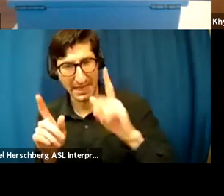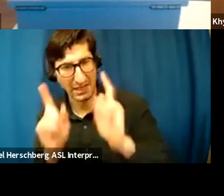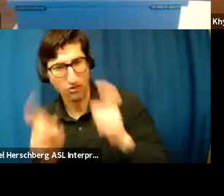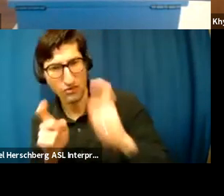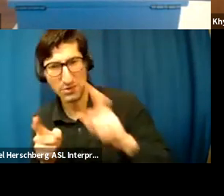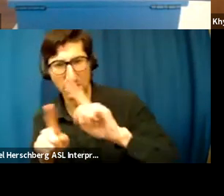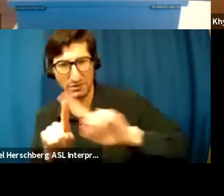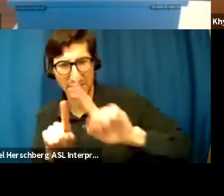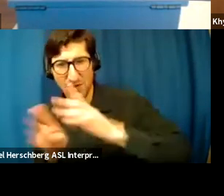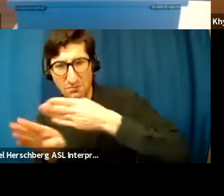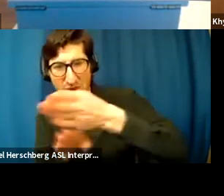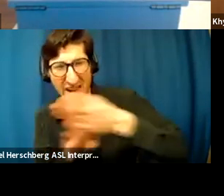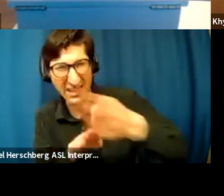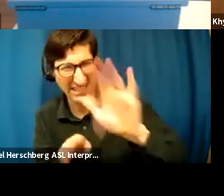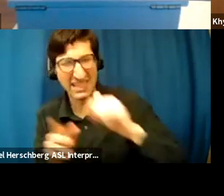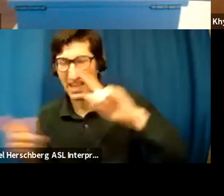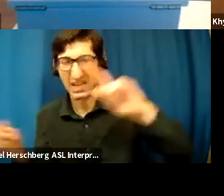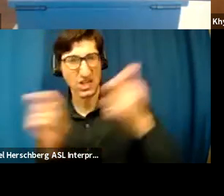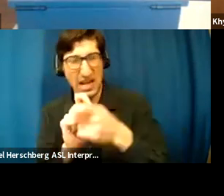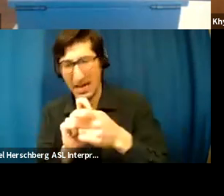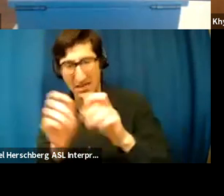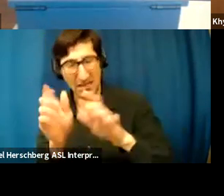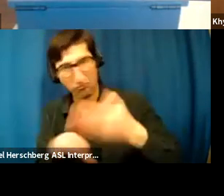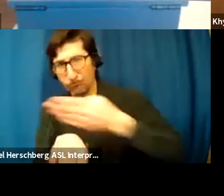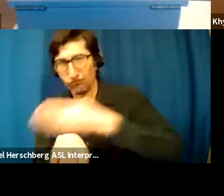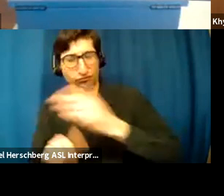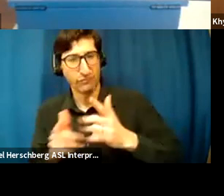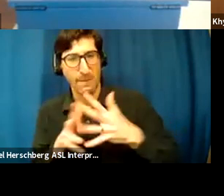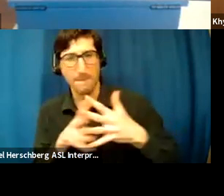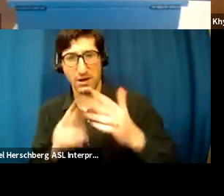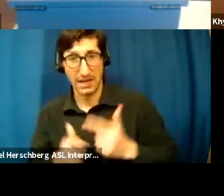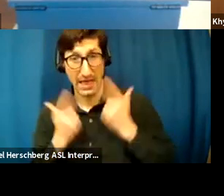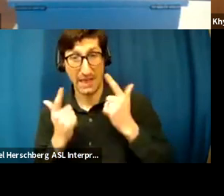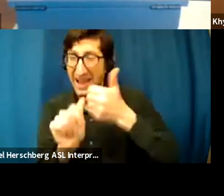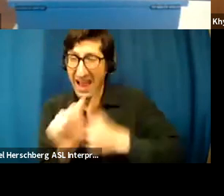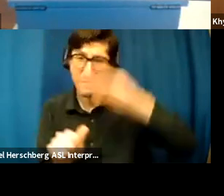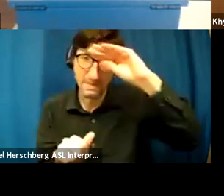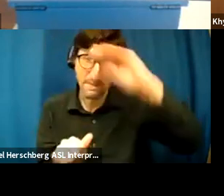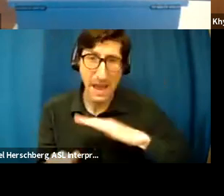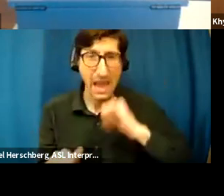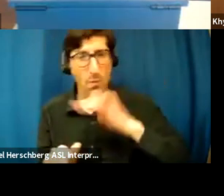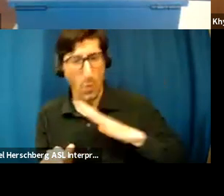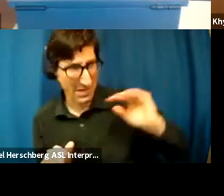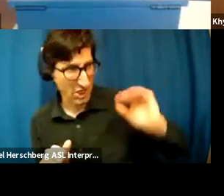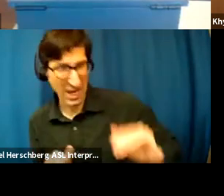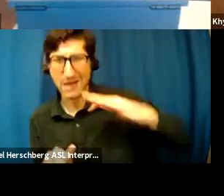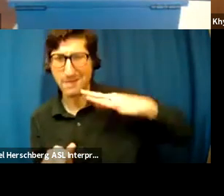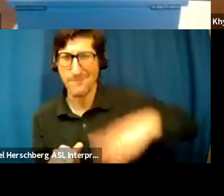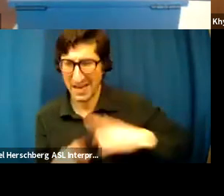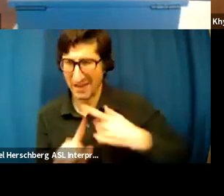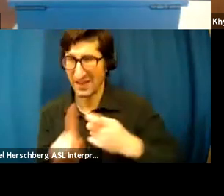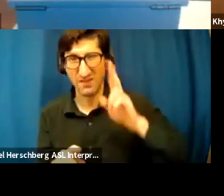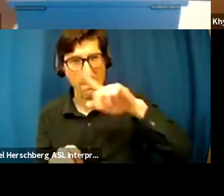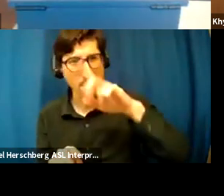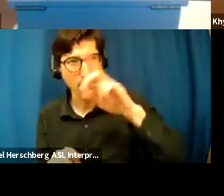professions which dramatically reshaped American life. Every man, woman, and child in this country benefits from the history of